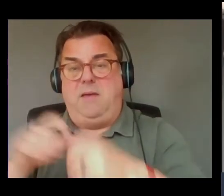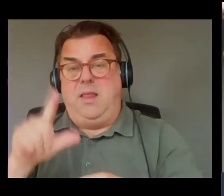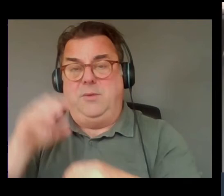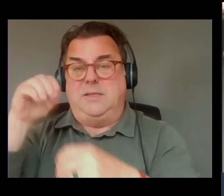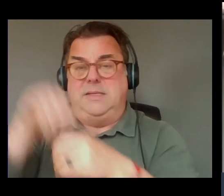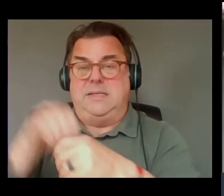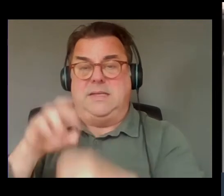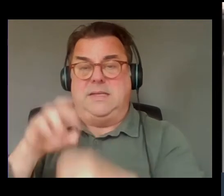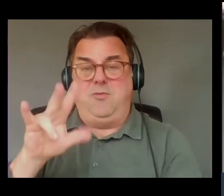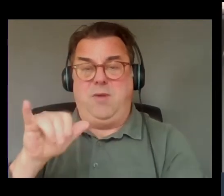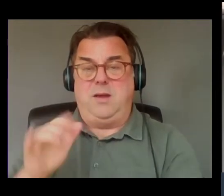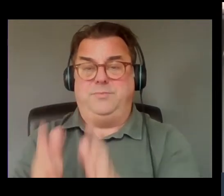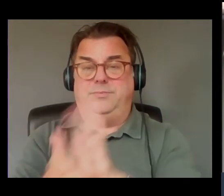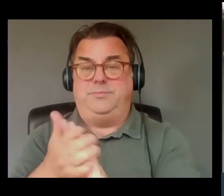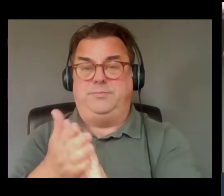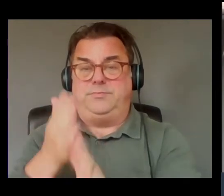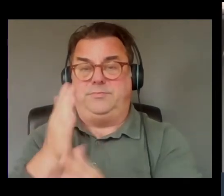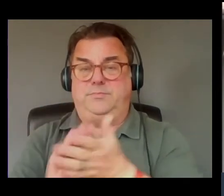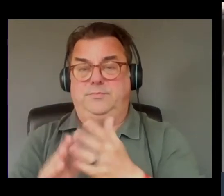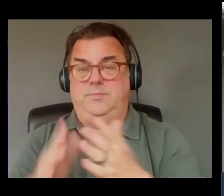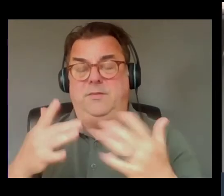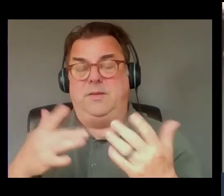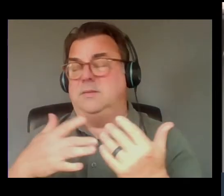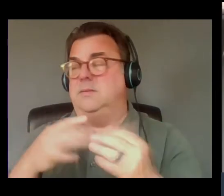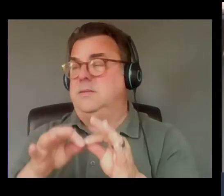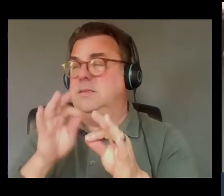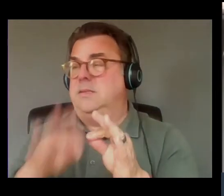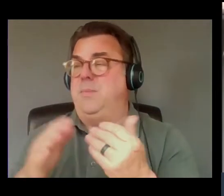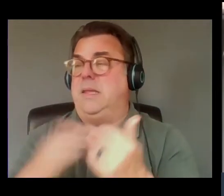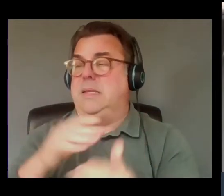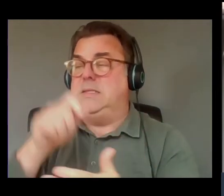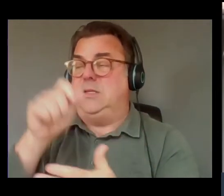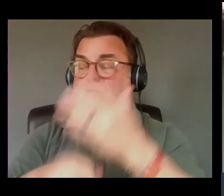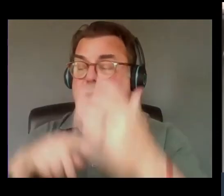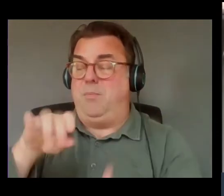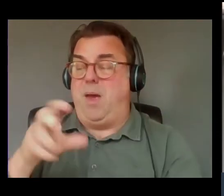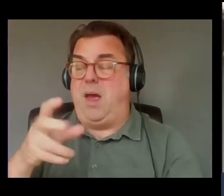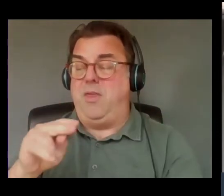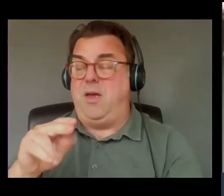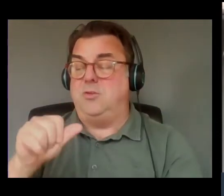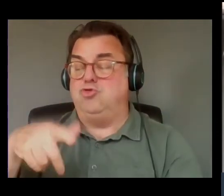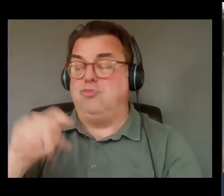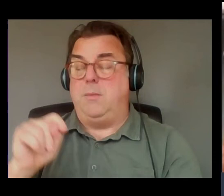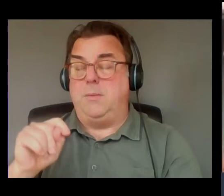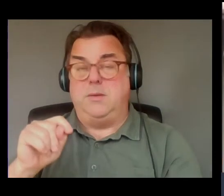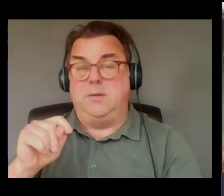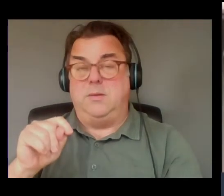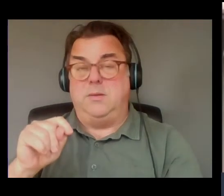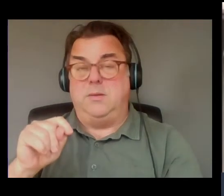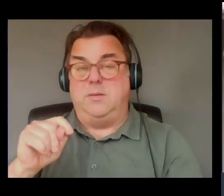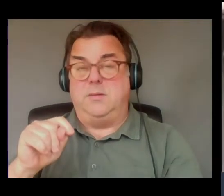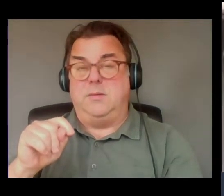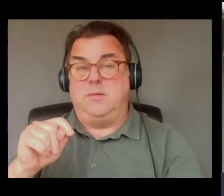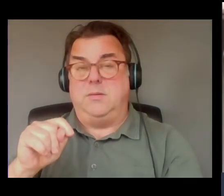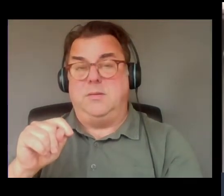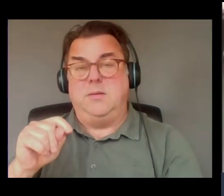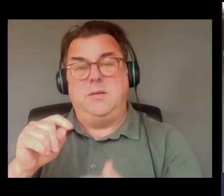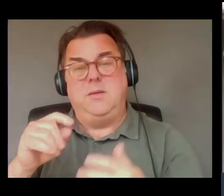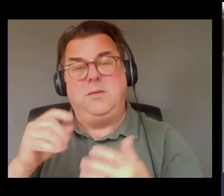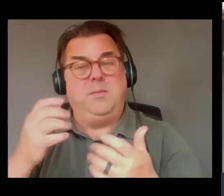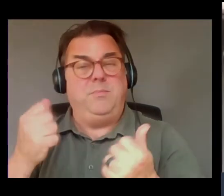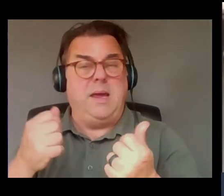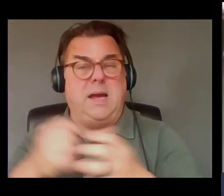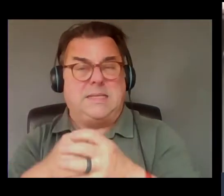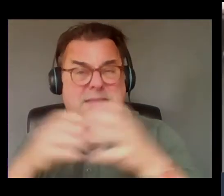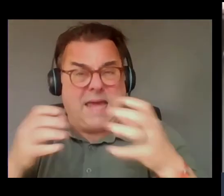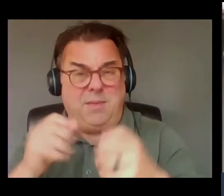Ray. It just feels like you're writing a simple Python script or application, and you can build this kind of scalable application and